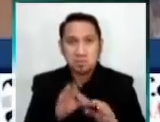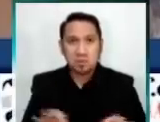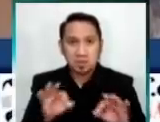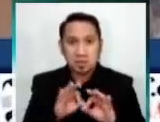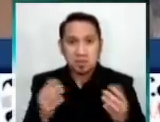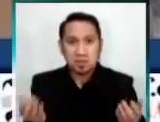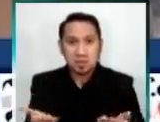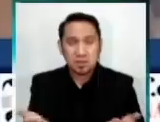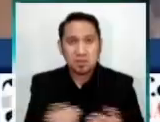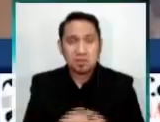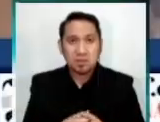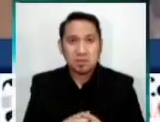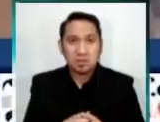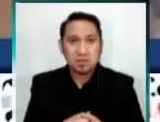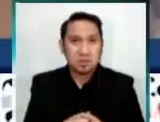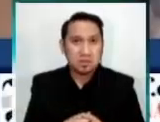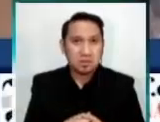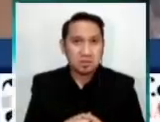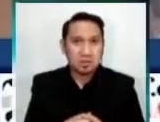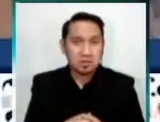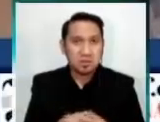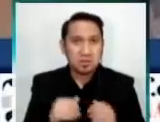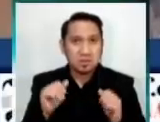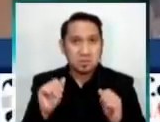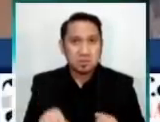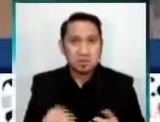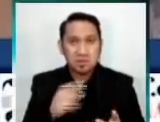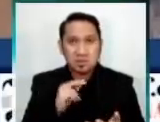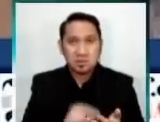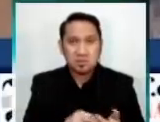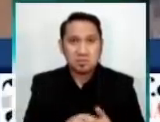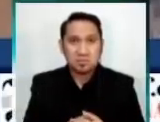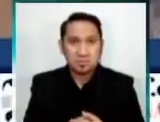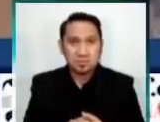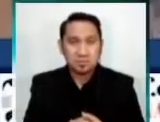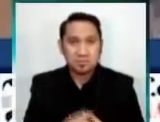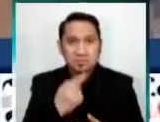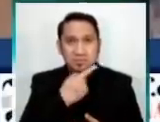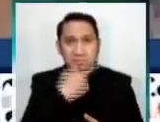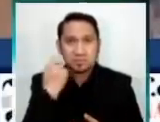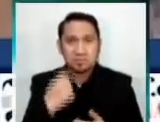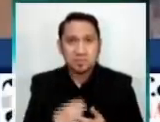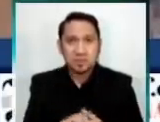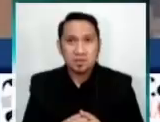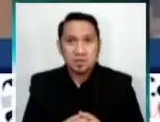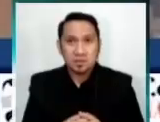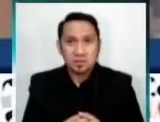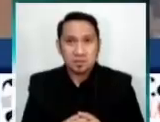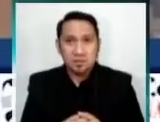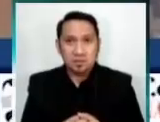Yes, Your Honor. Just so his presence can be noted, he cannot. Yes, Your Honor, because we are afraid that he